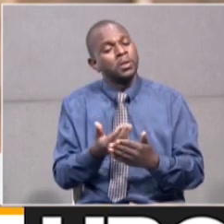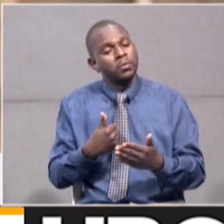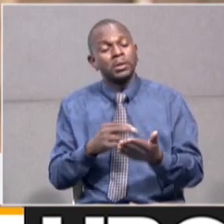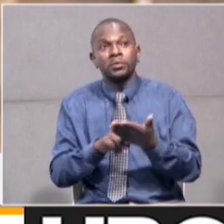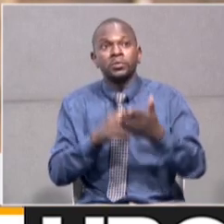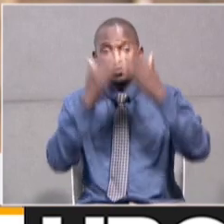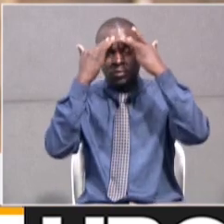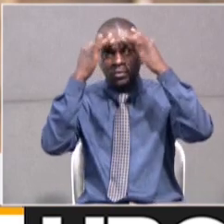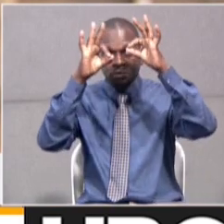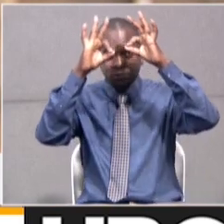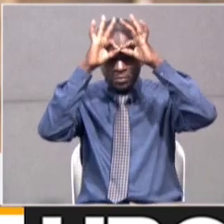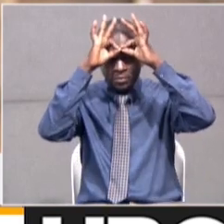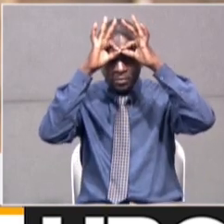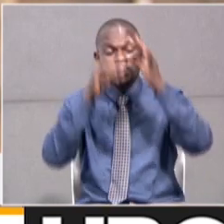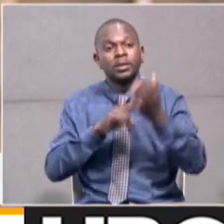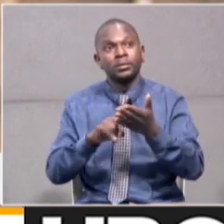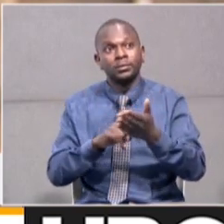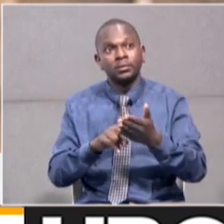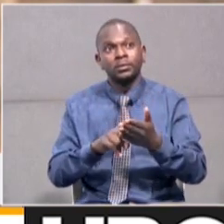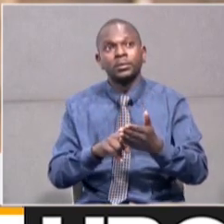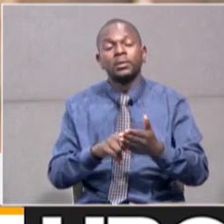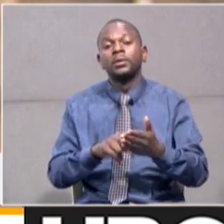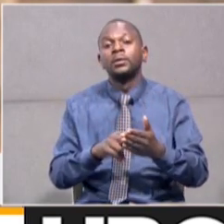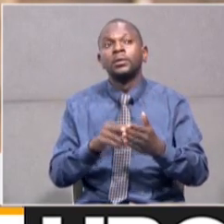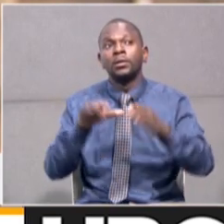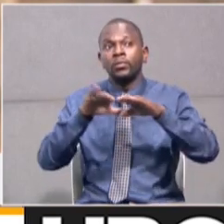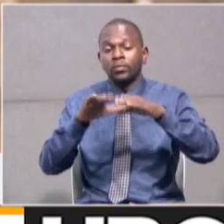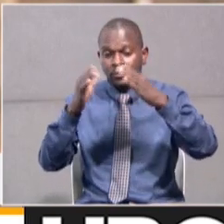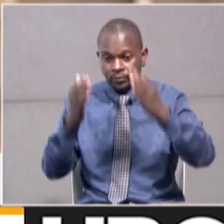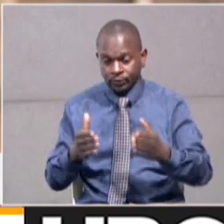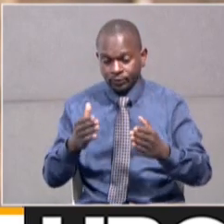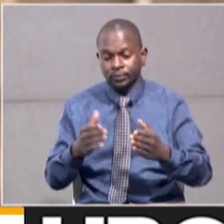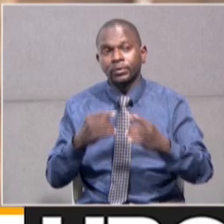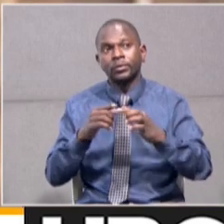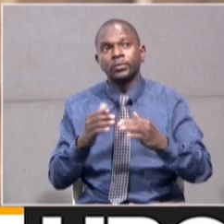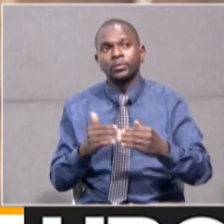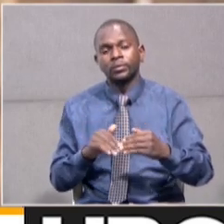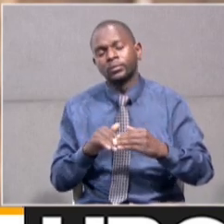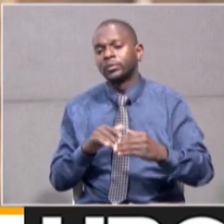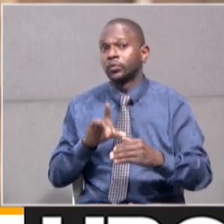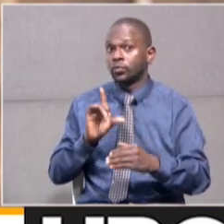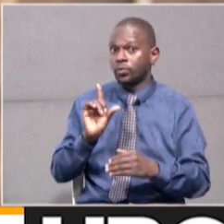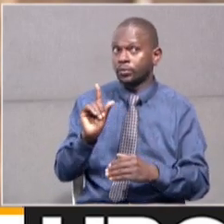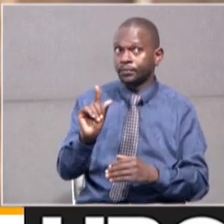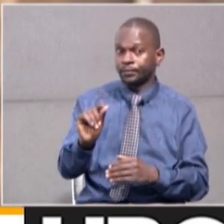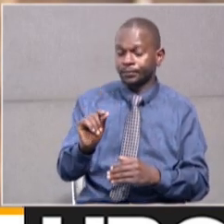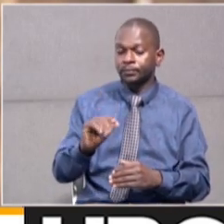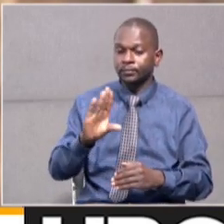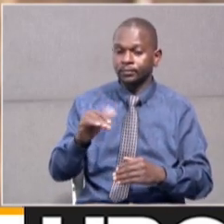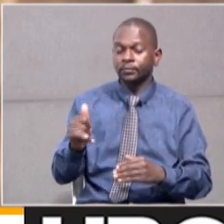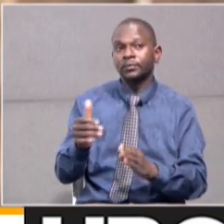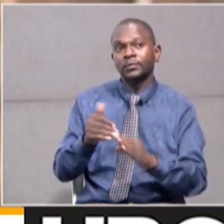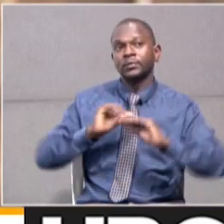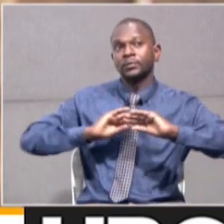use it. All they are using it in a box. So we went down there after getting